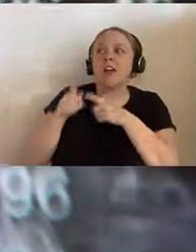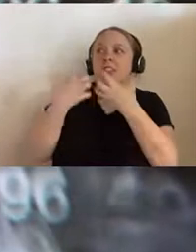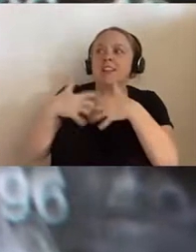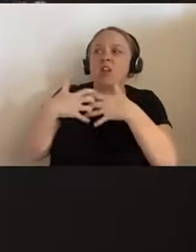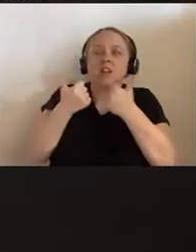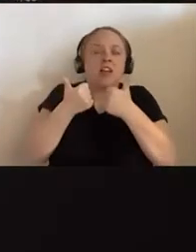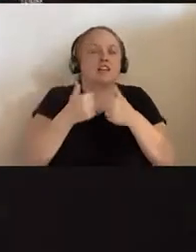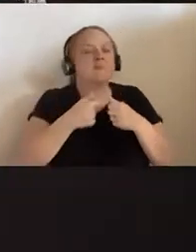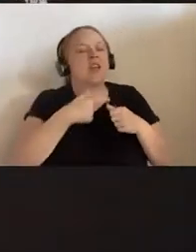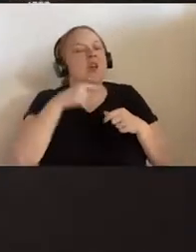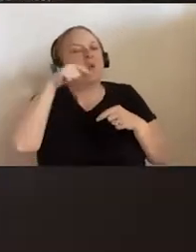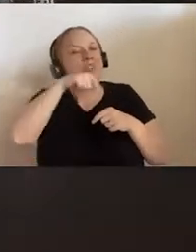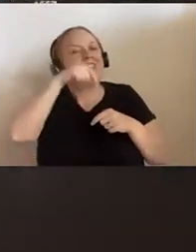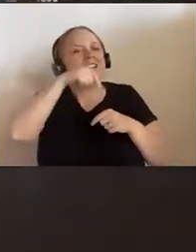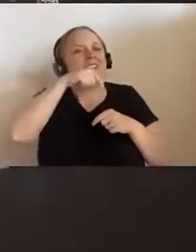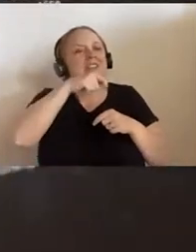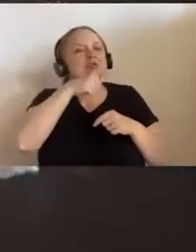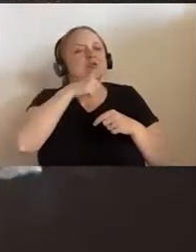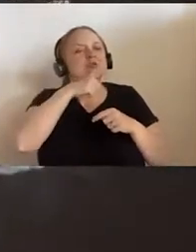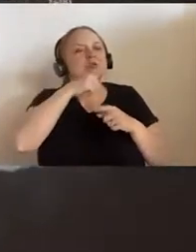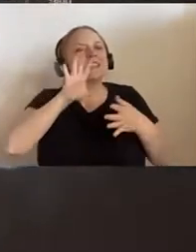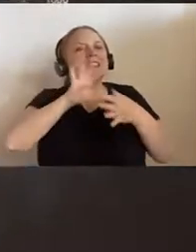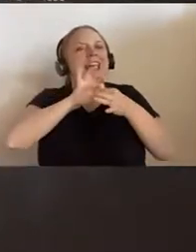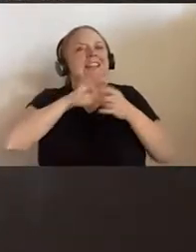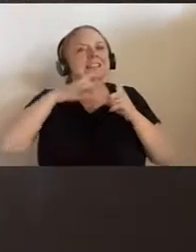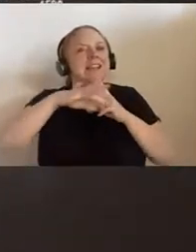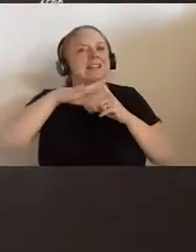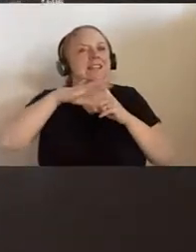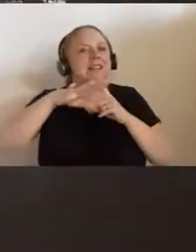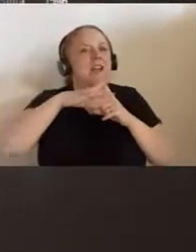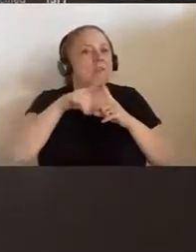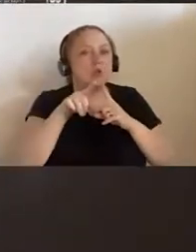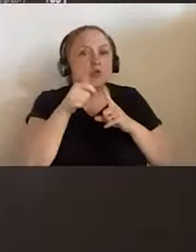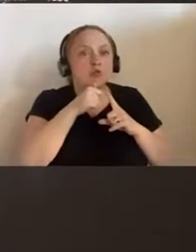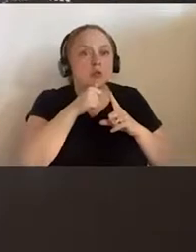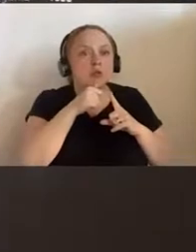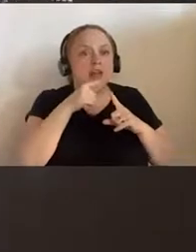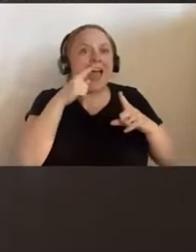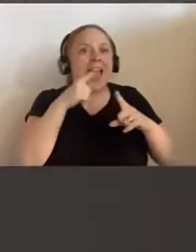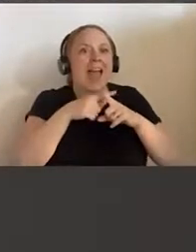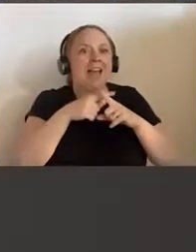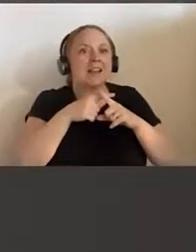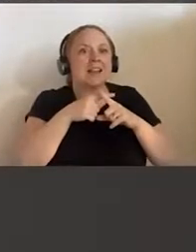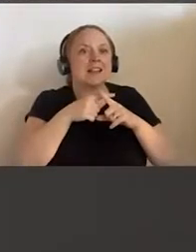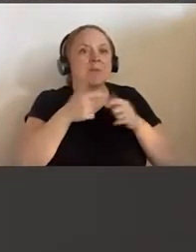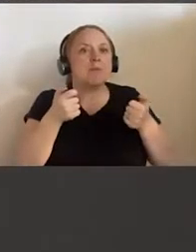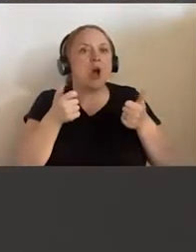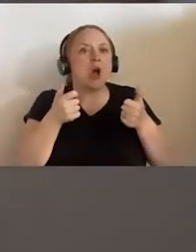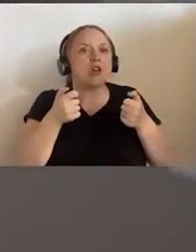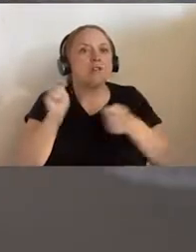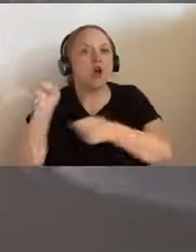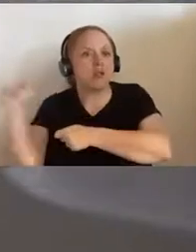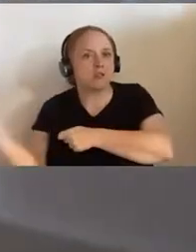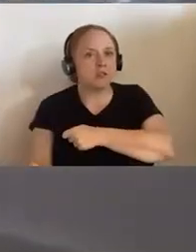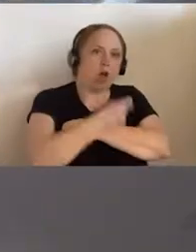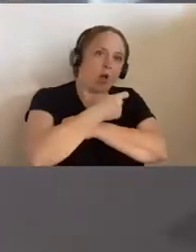exhibition, we've used Kinect sensors. So if anybody's ever used an Xbox Kinect to play golf or bowling